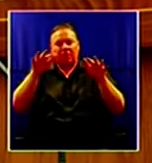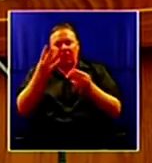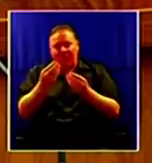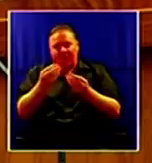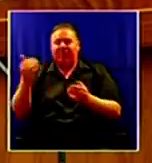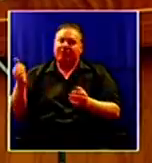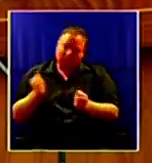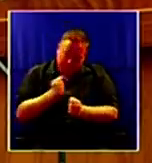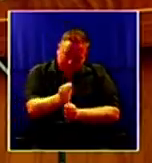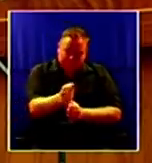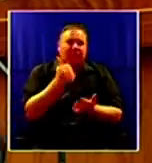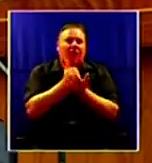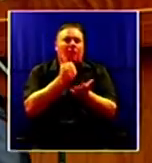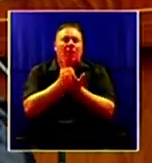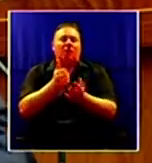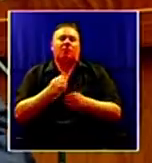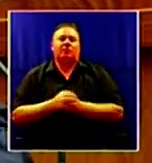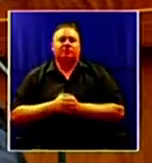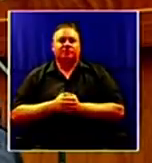workers. A total